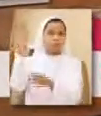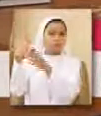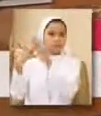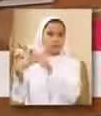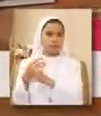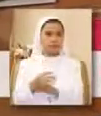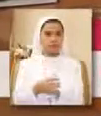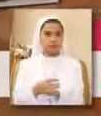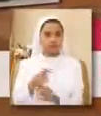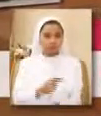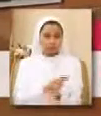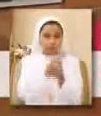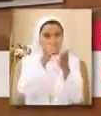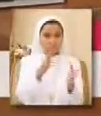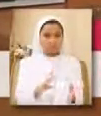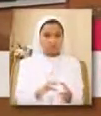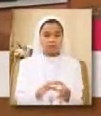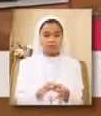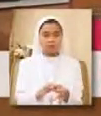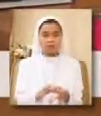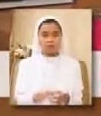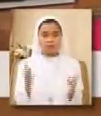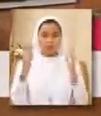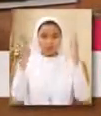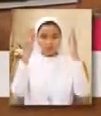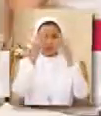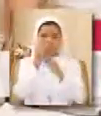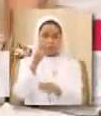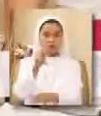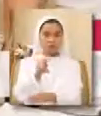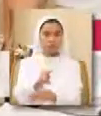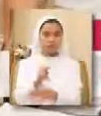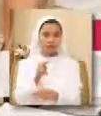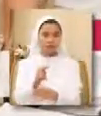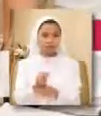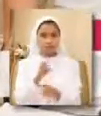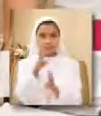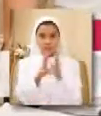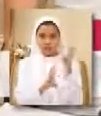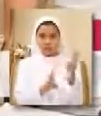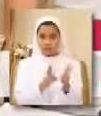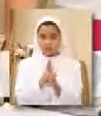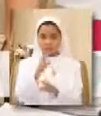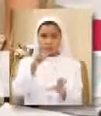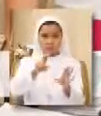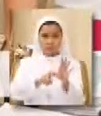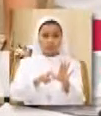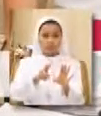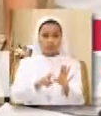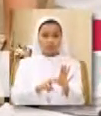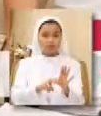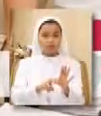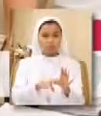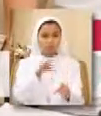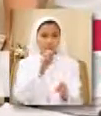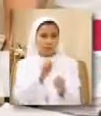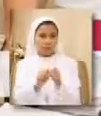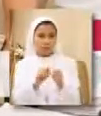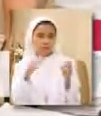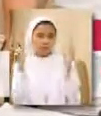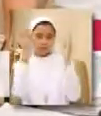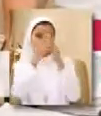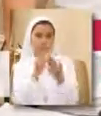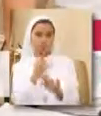alalay, you know, in Tumutulo sa akin, needed a wheelchair. And this poor lady couldn't stand, yeah. Mm-hmm. And I mentioned this to